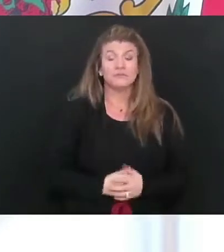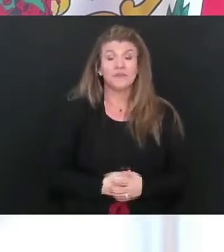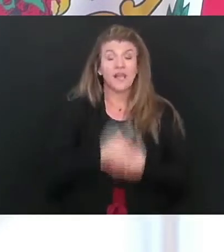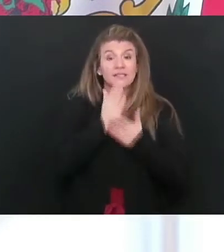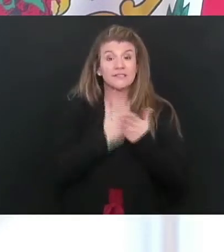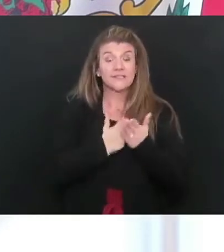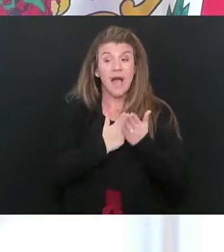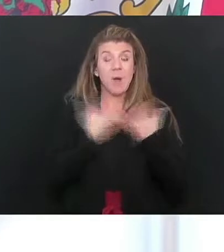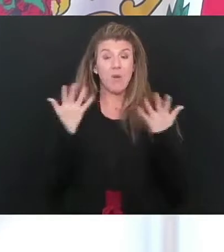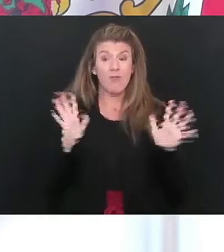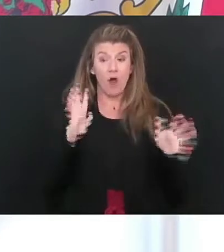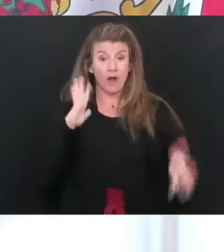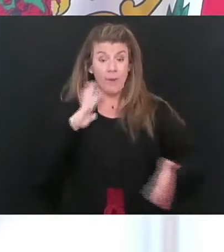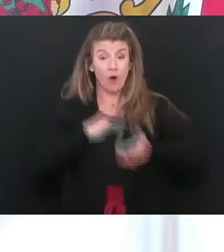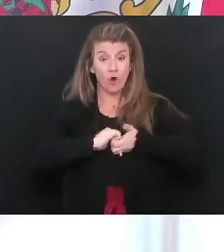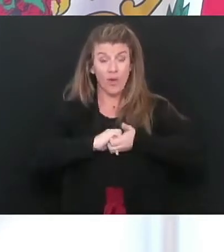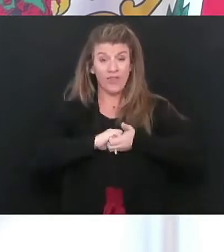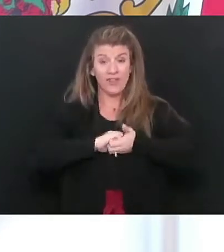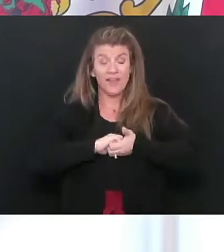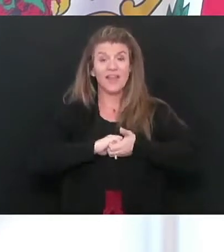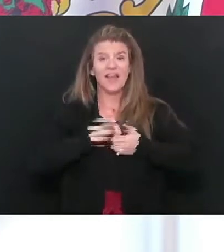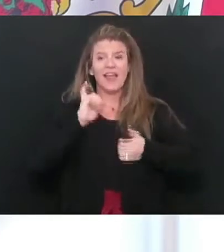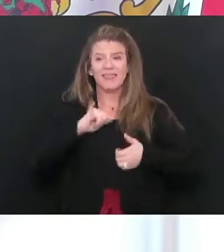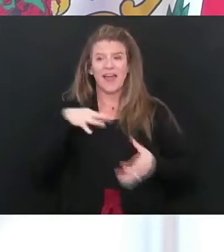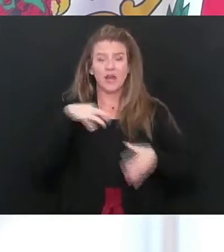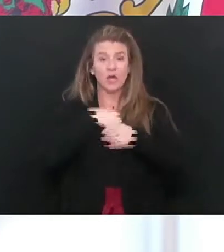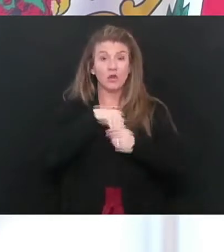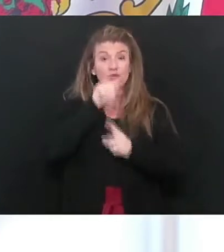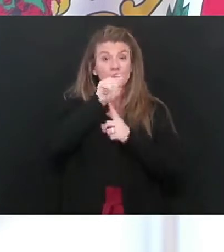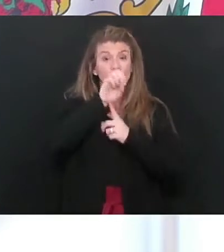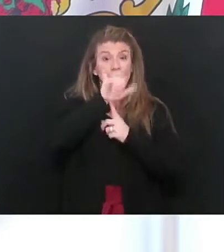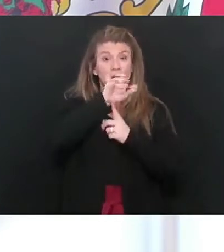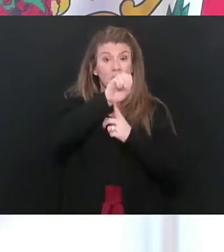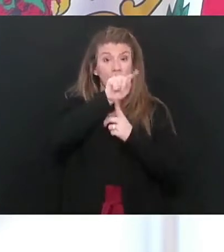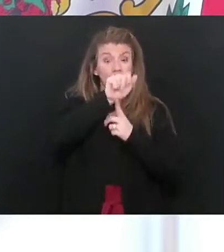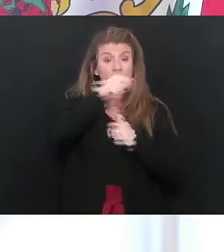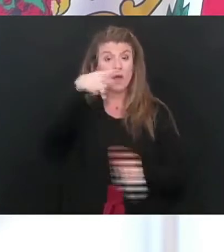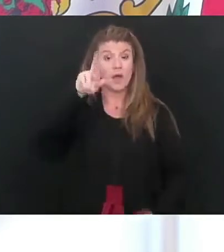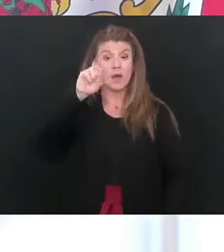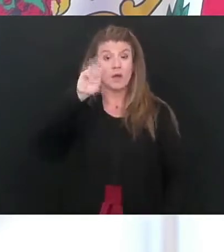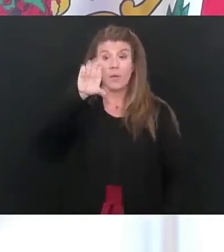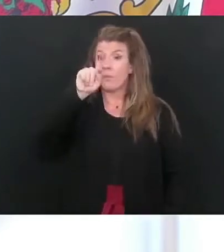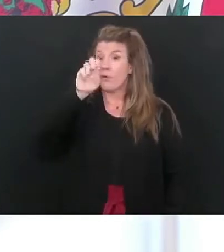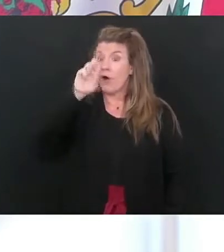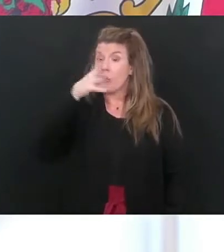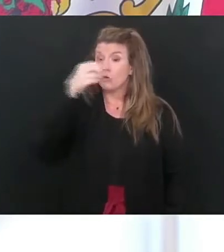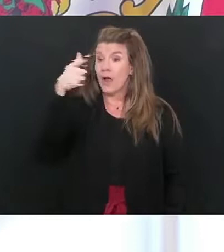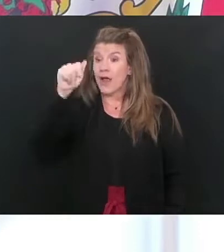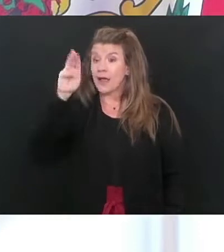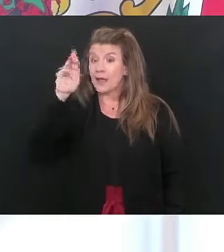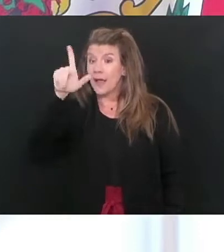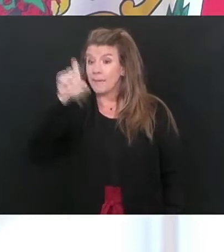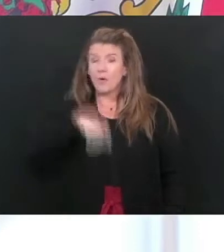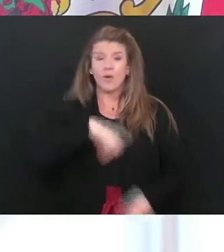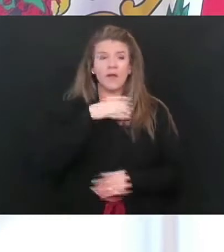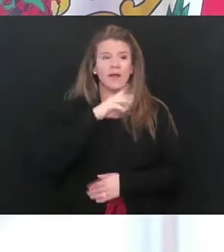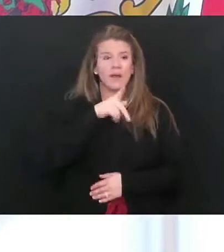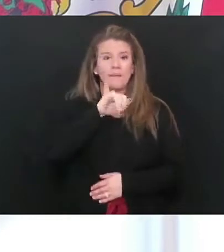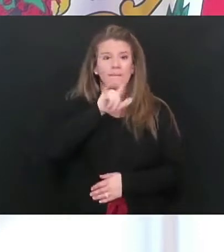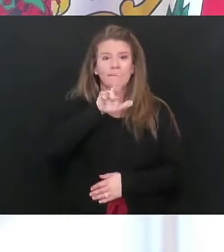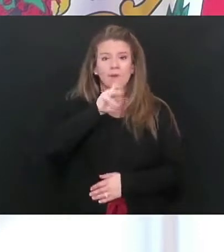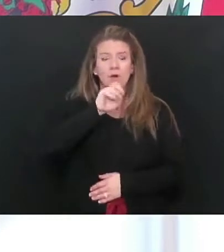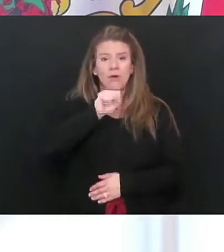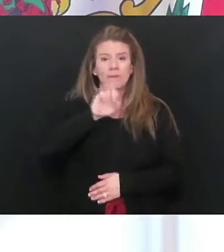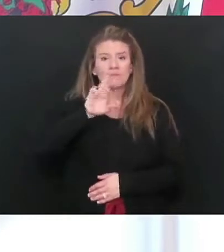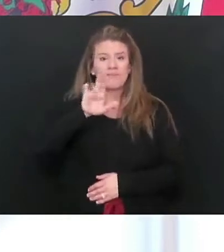already partnered with on this first round include Toyota, Procter & Gamble, Pilgrim's Pride, Alliance Coal, and